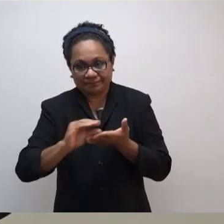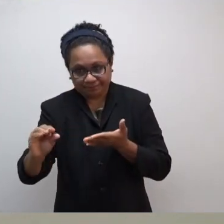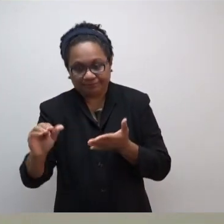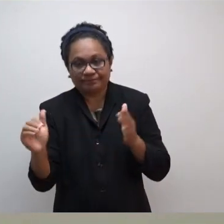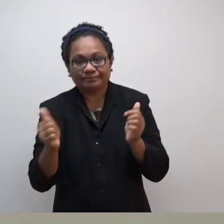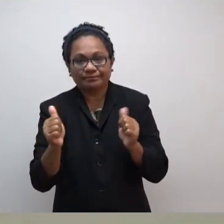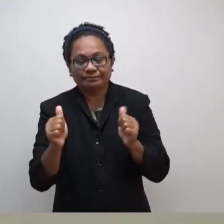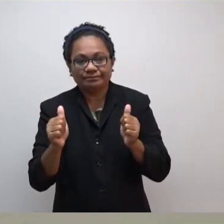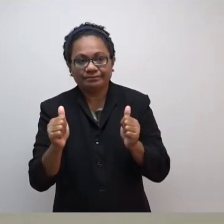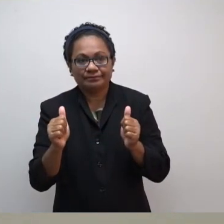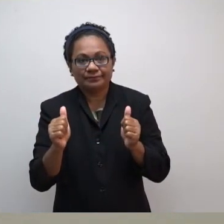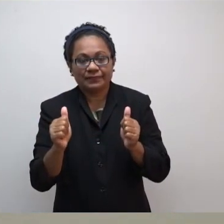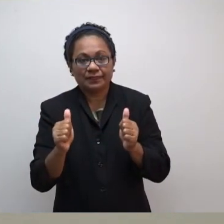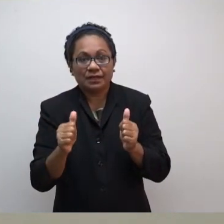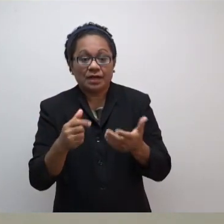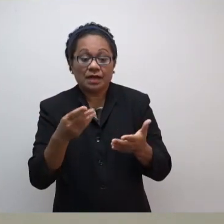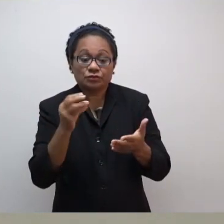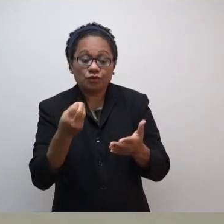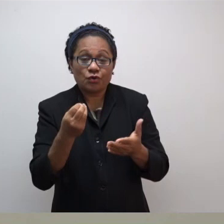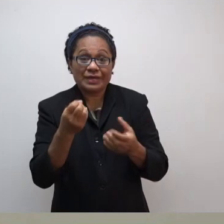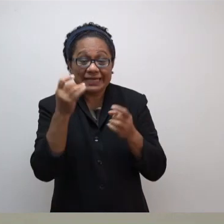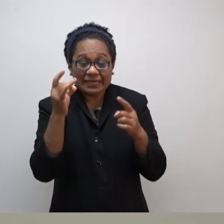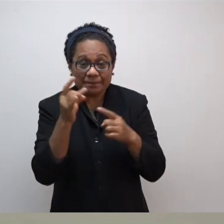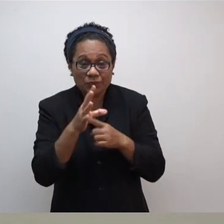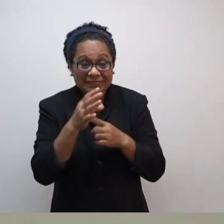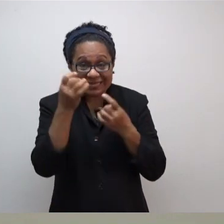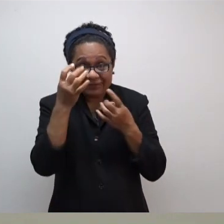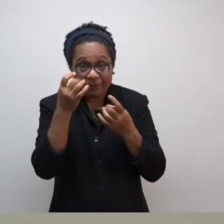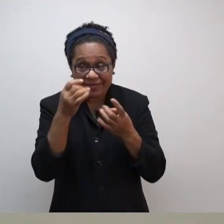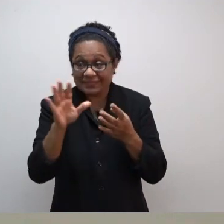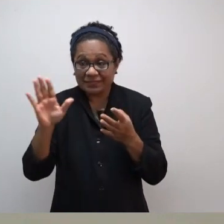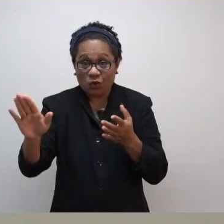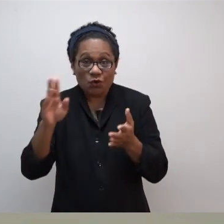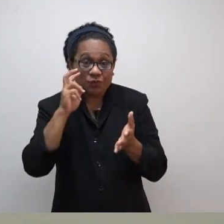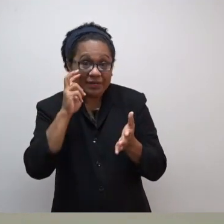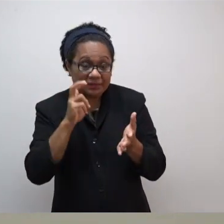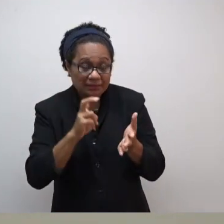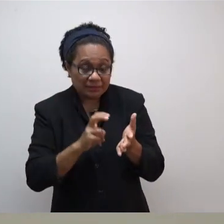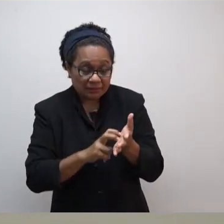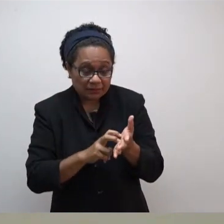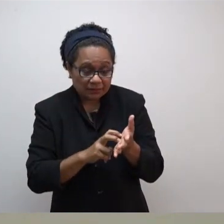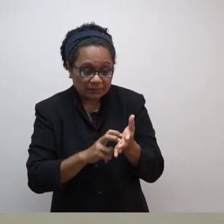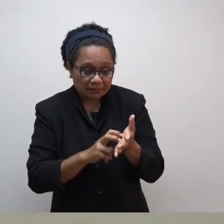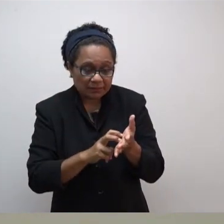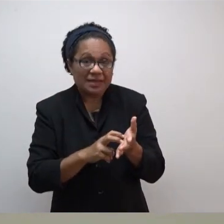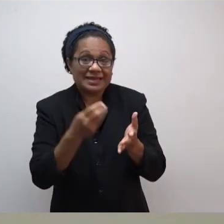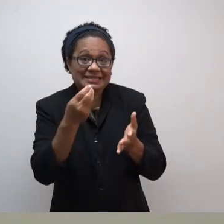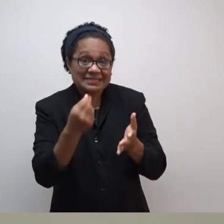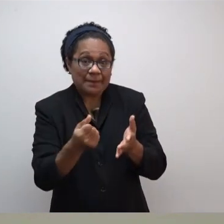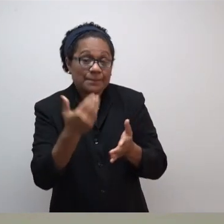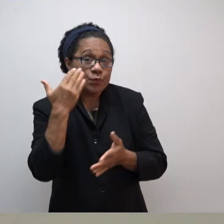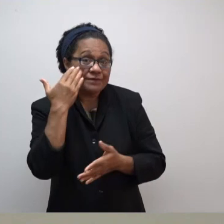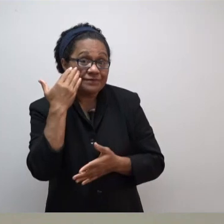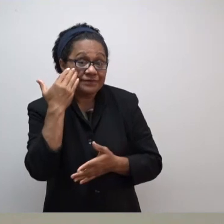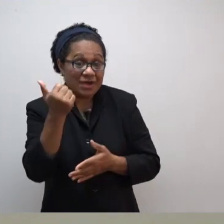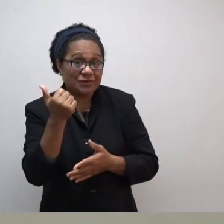of the tablet with the back frame, then in some cases we found that the people who are